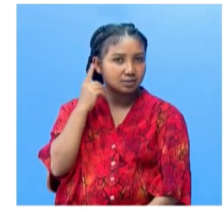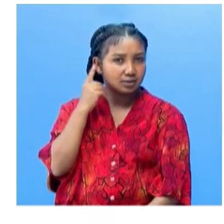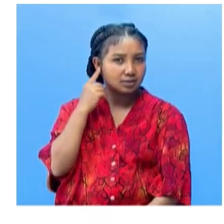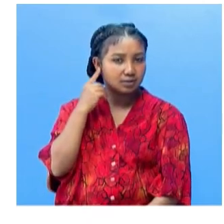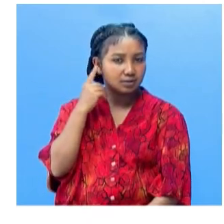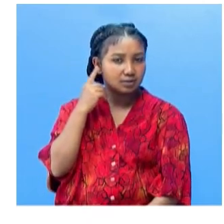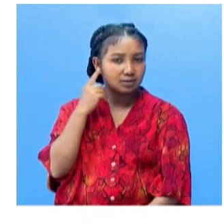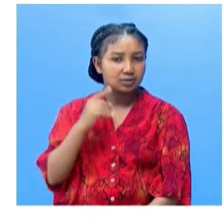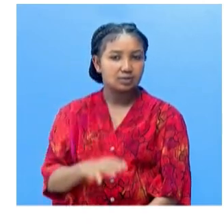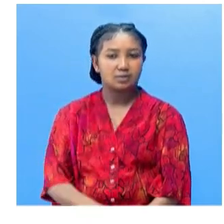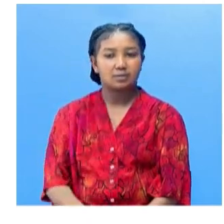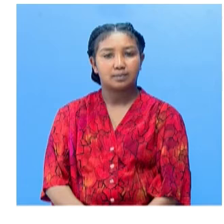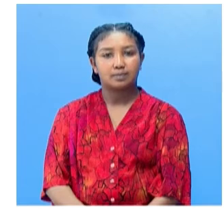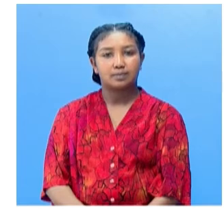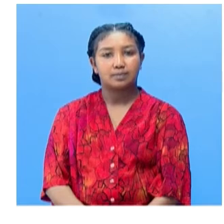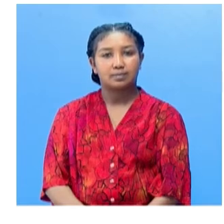listened